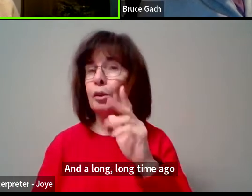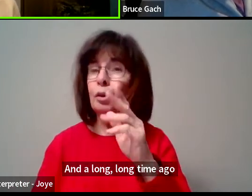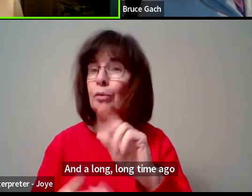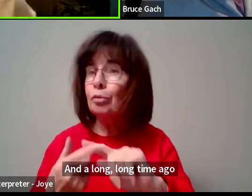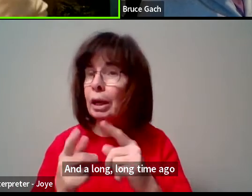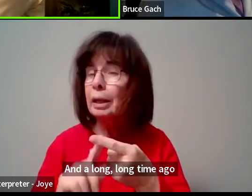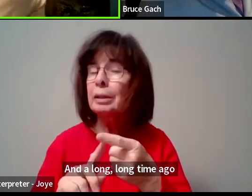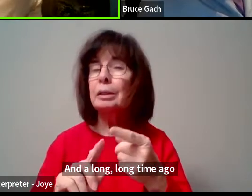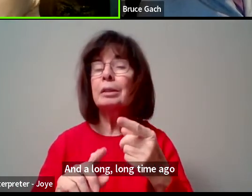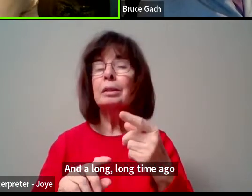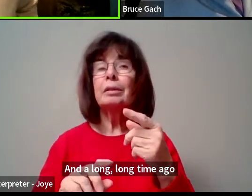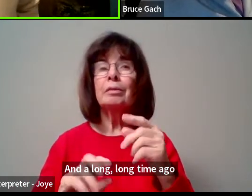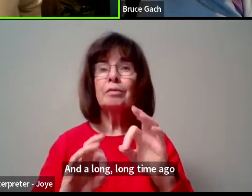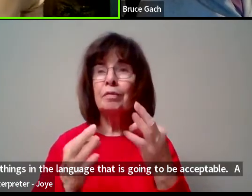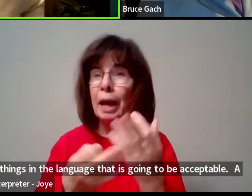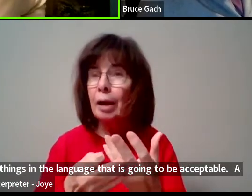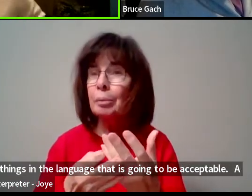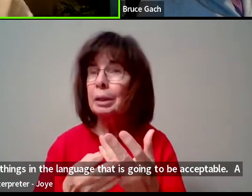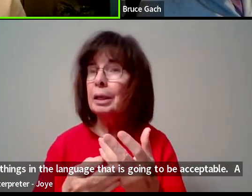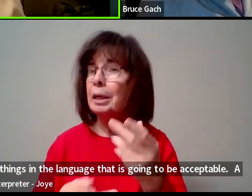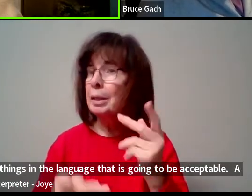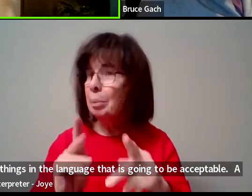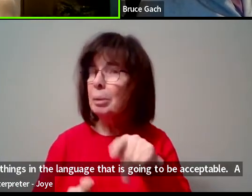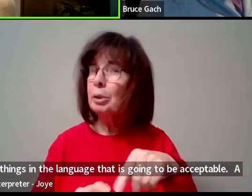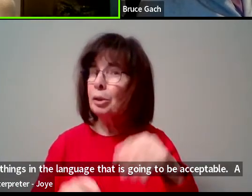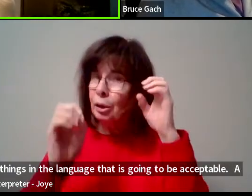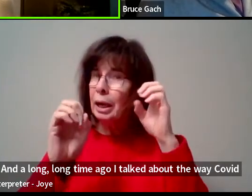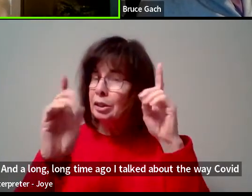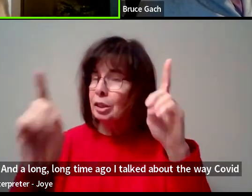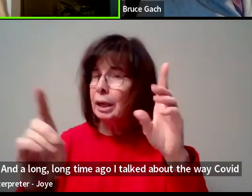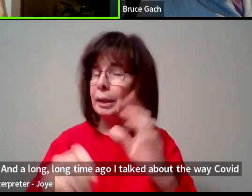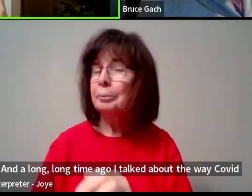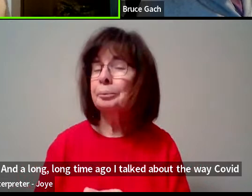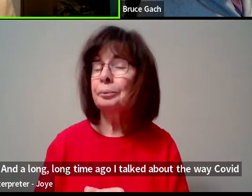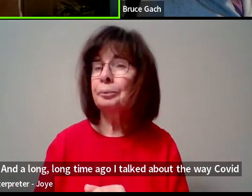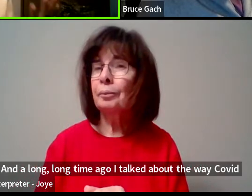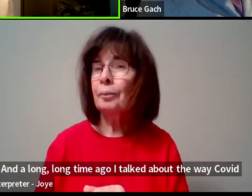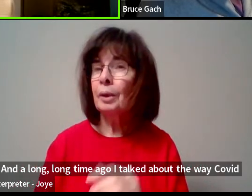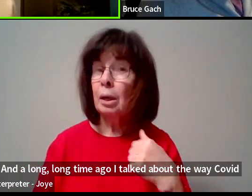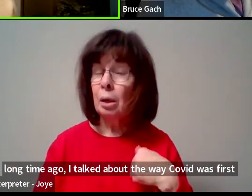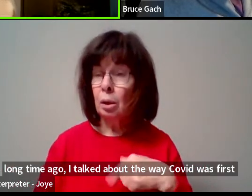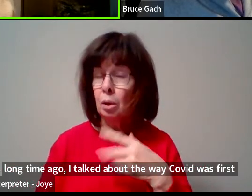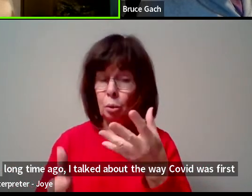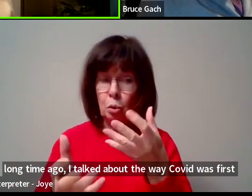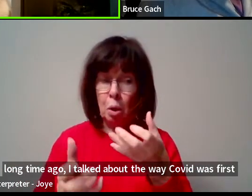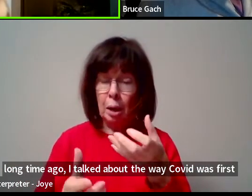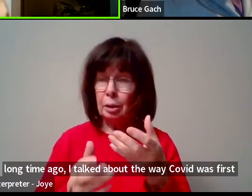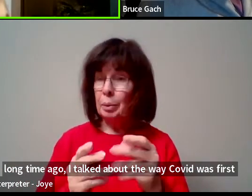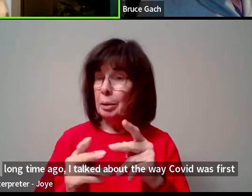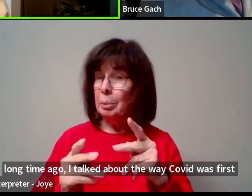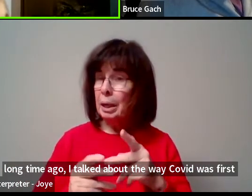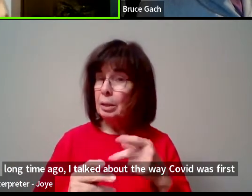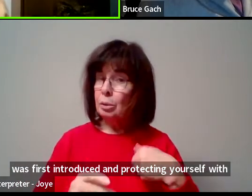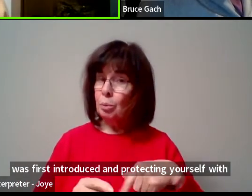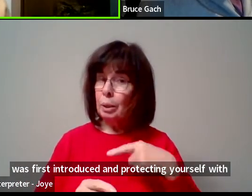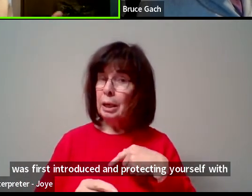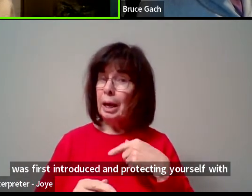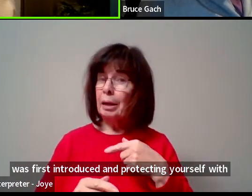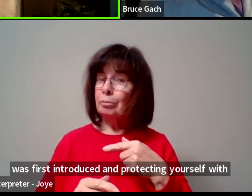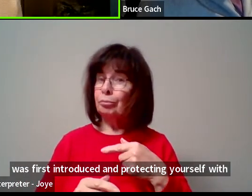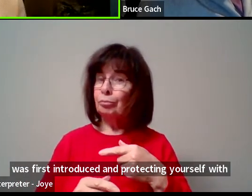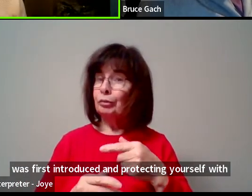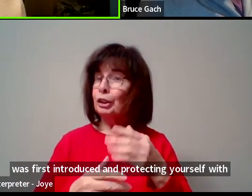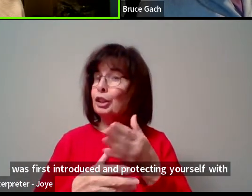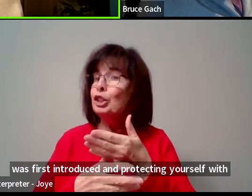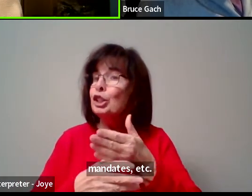family, the people that you are educating. And we want this to be a place where we can share information about what